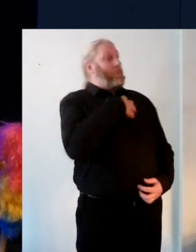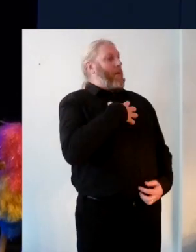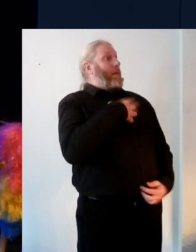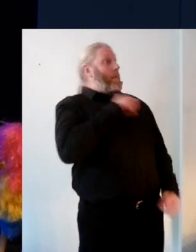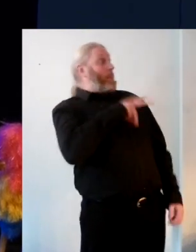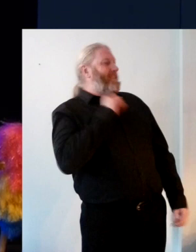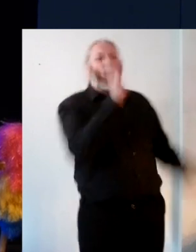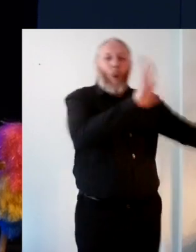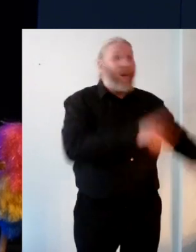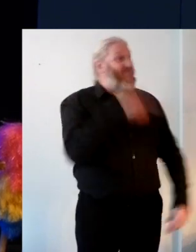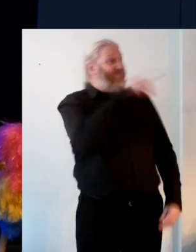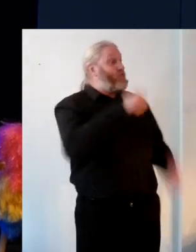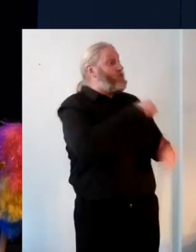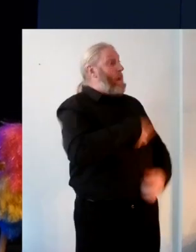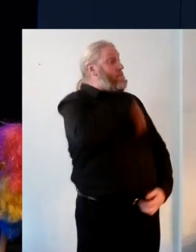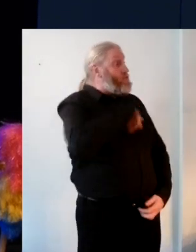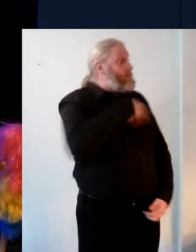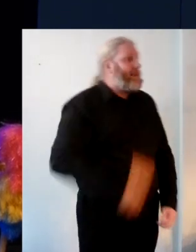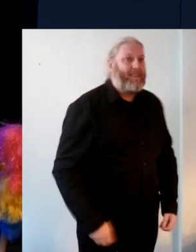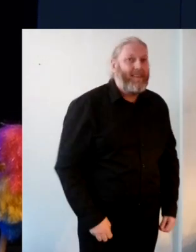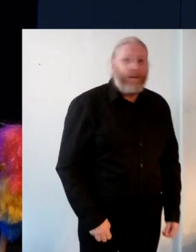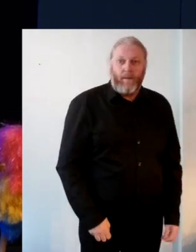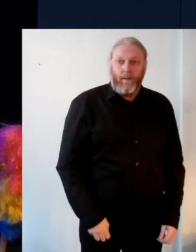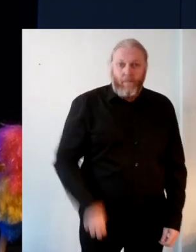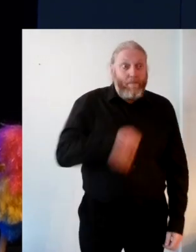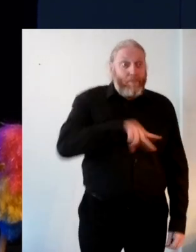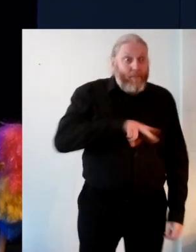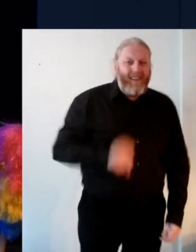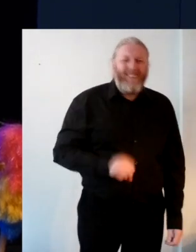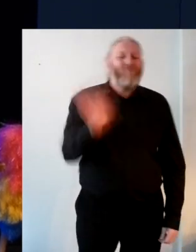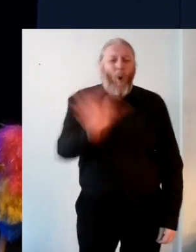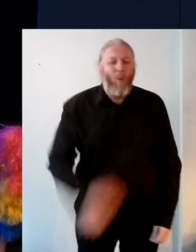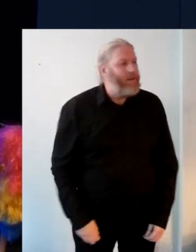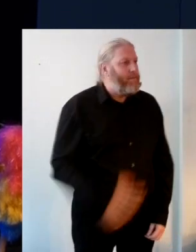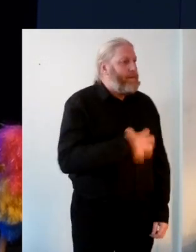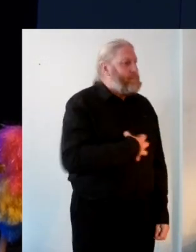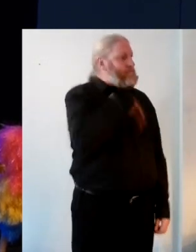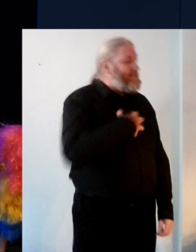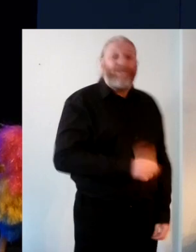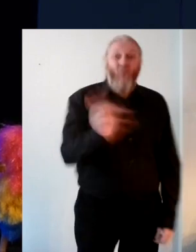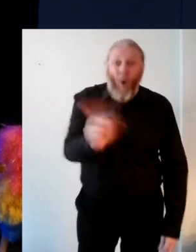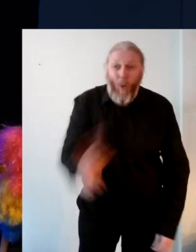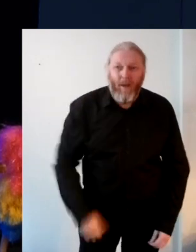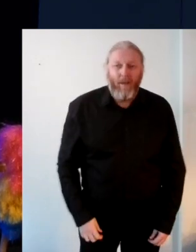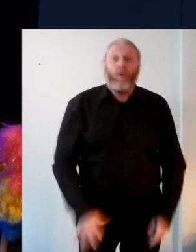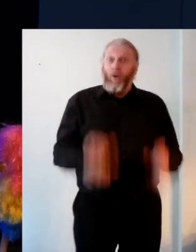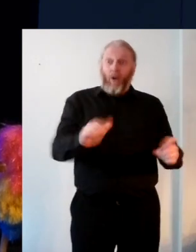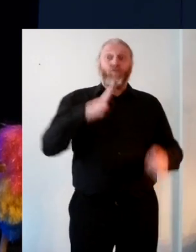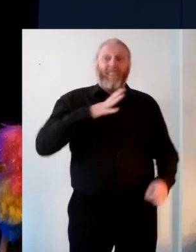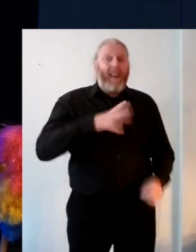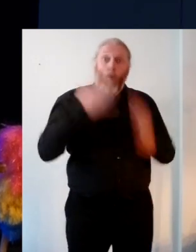No, no, that was a burp, that one. No. No. Right, this